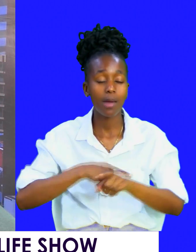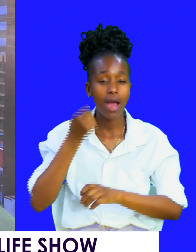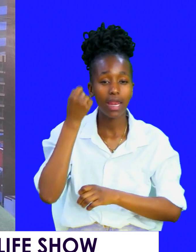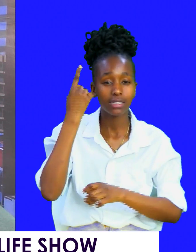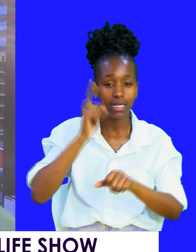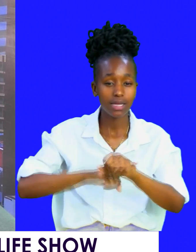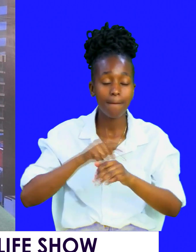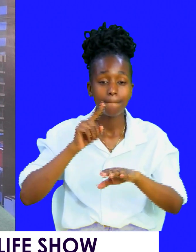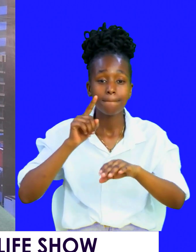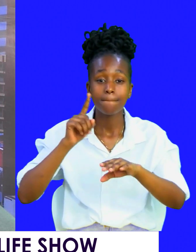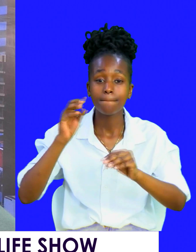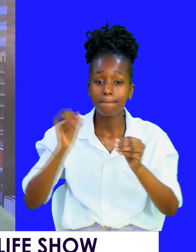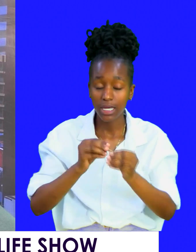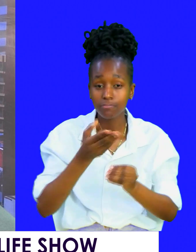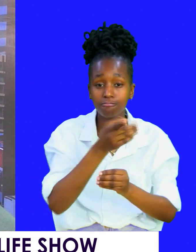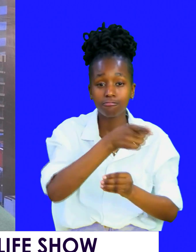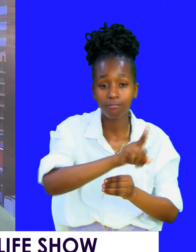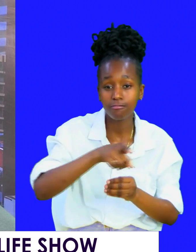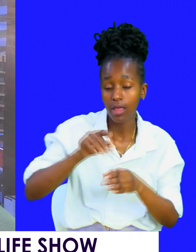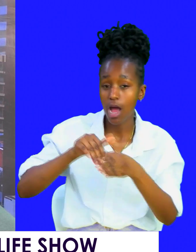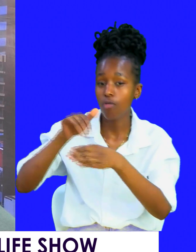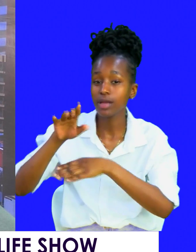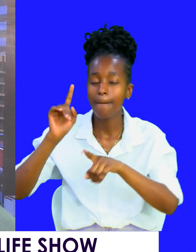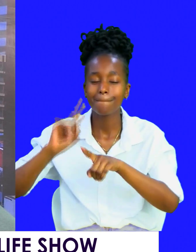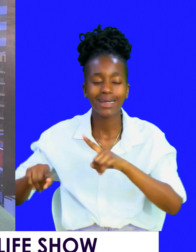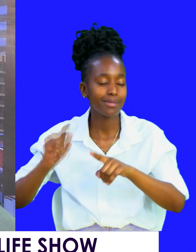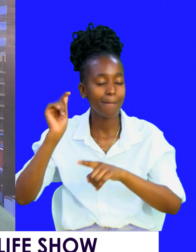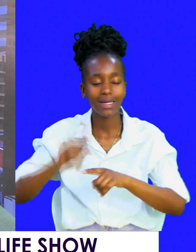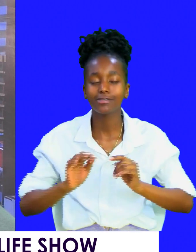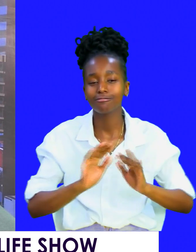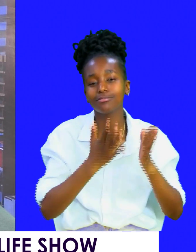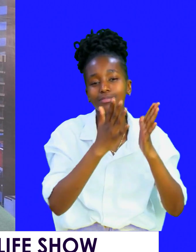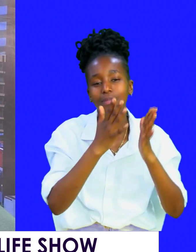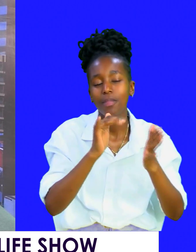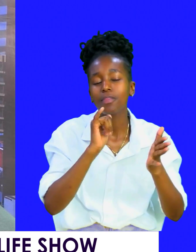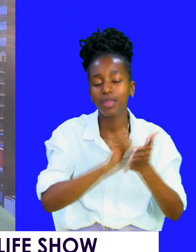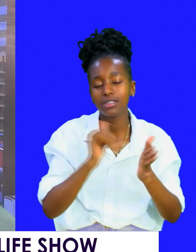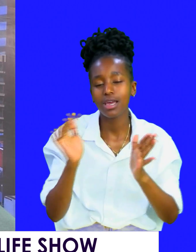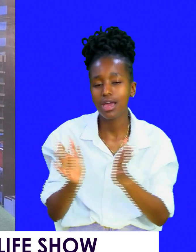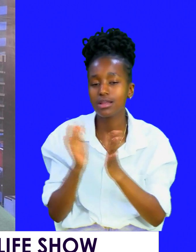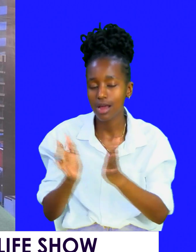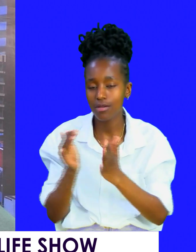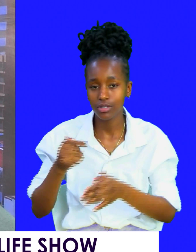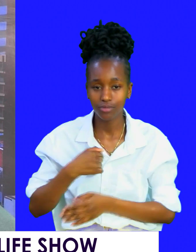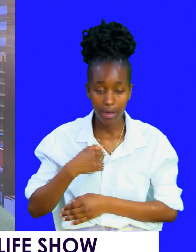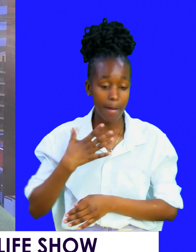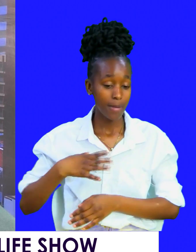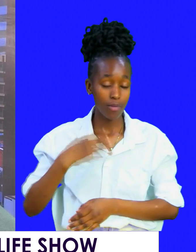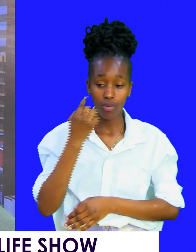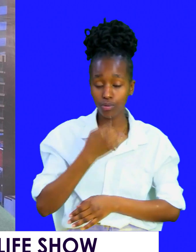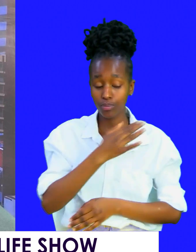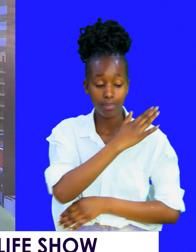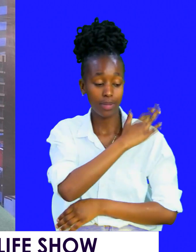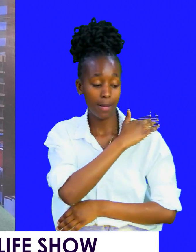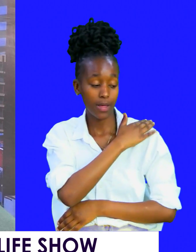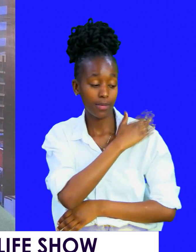and you cannot stop it but to congratulate me. That's what keeps me going. Those of you who tap my shoulders, I remember